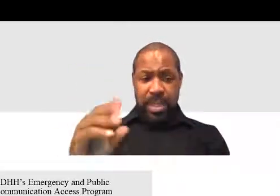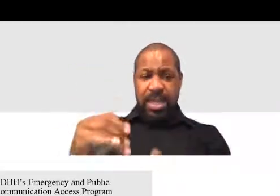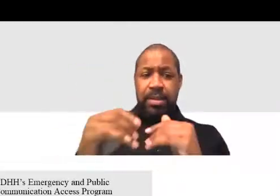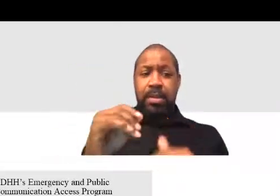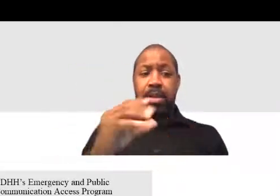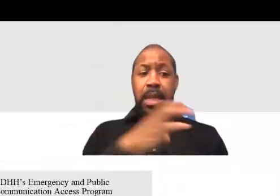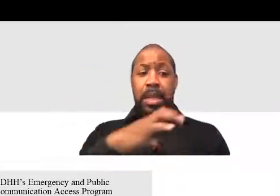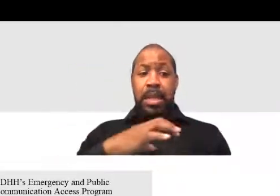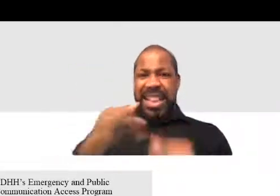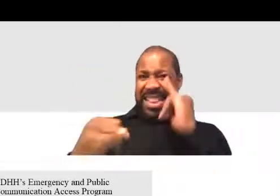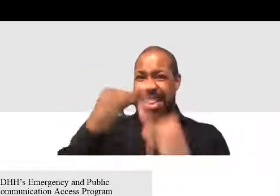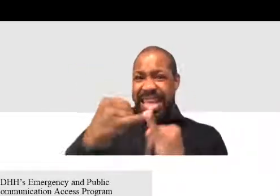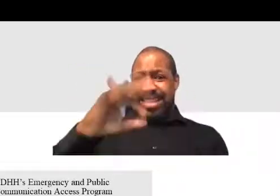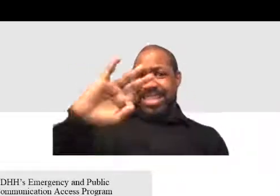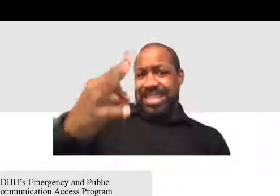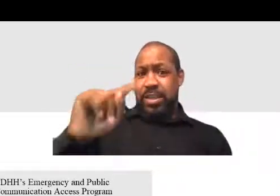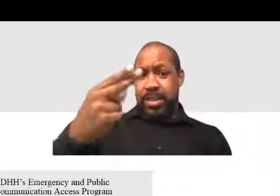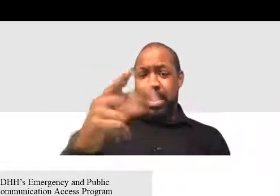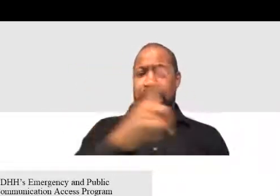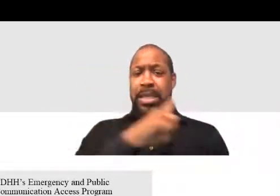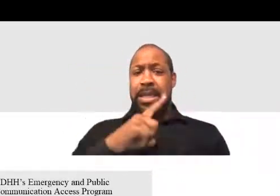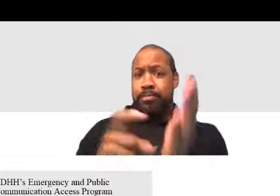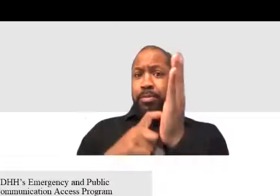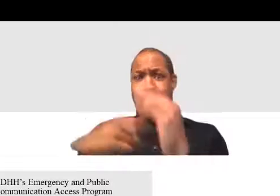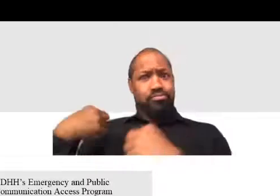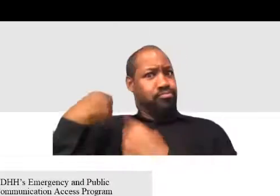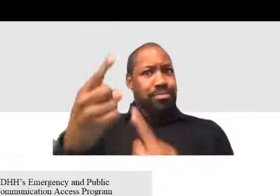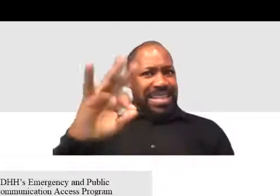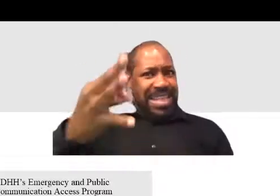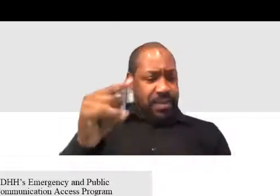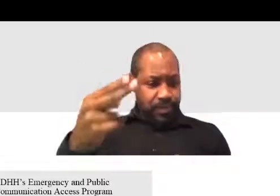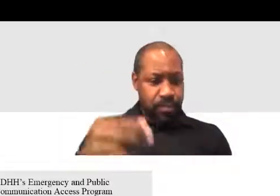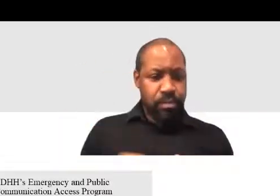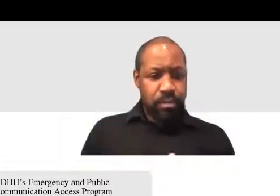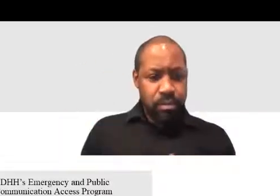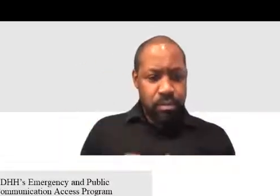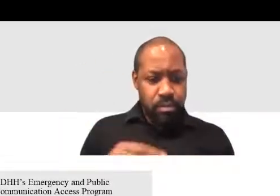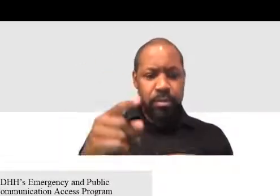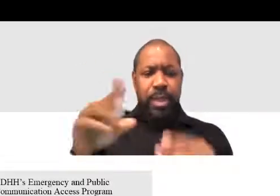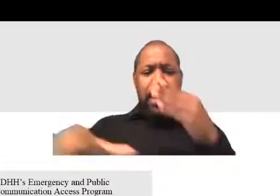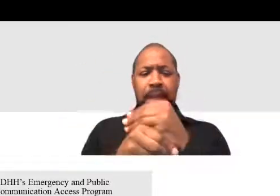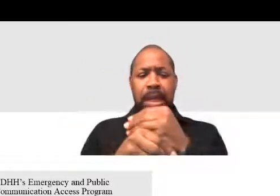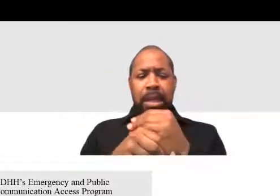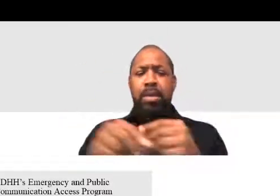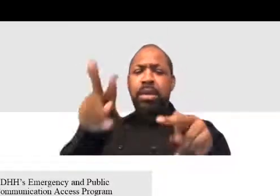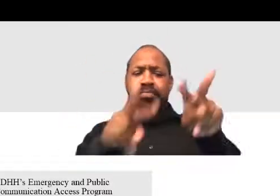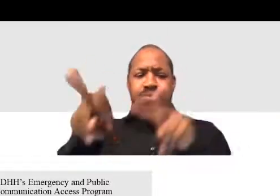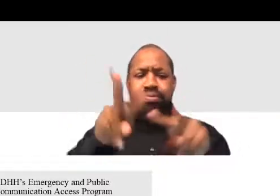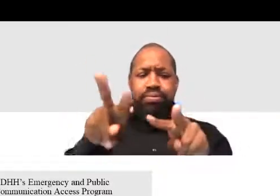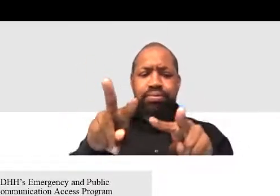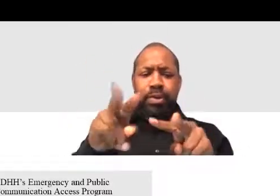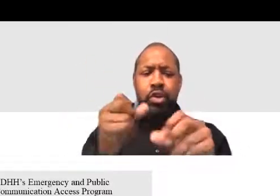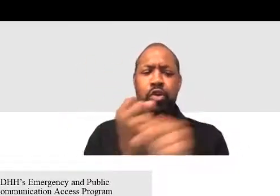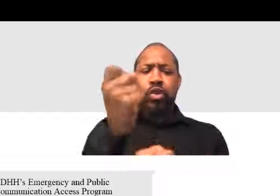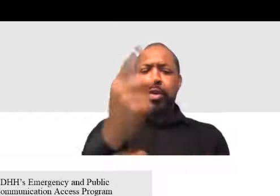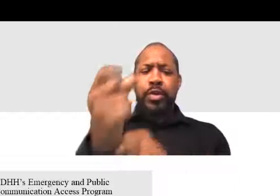And then 2006, the 9th legislative mandate was added to